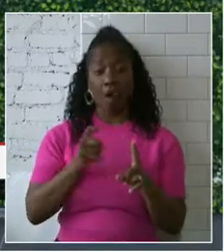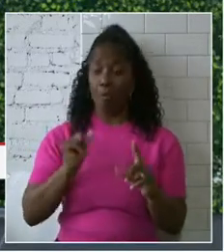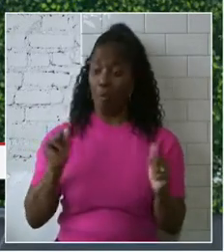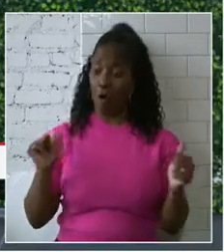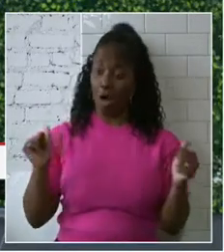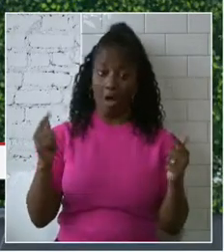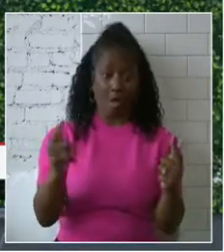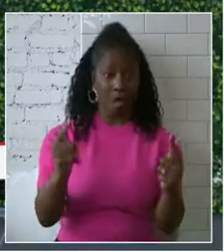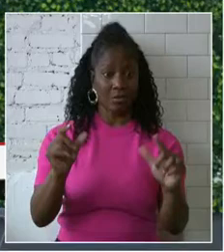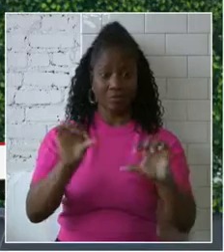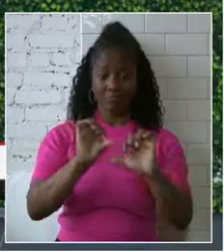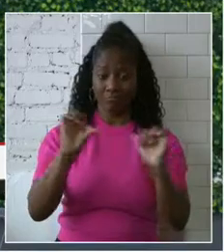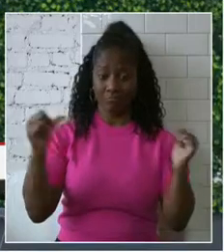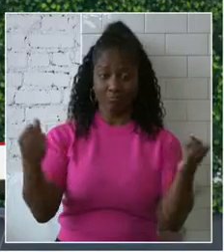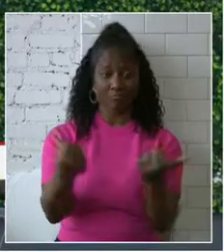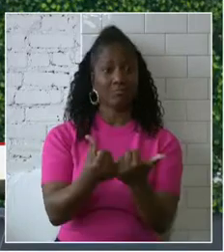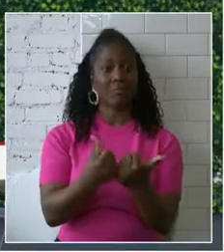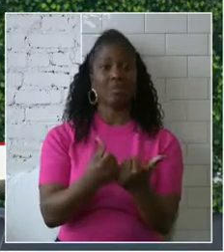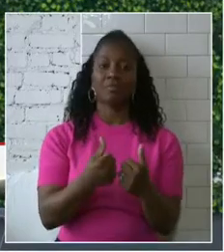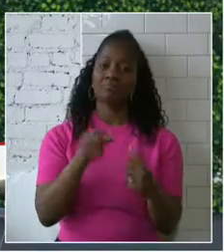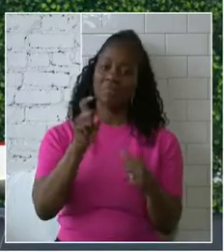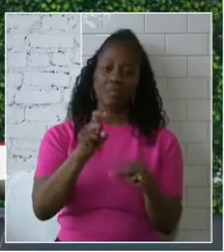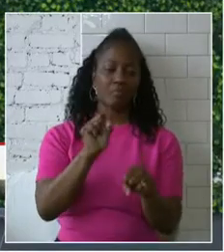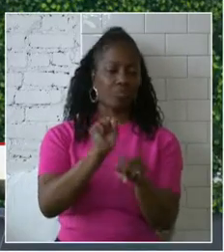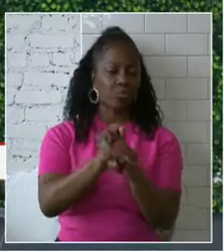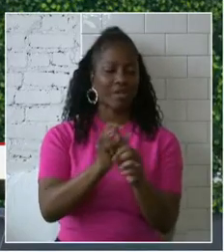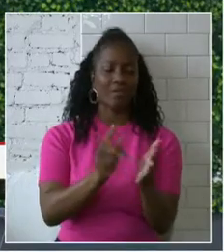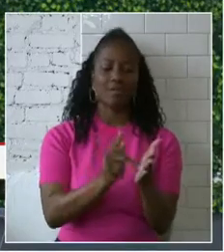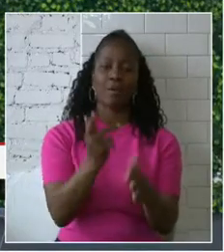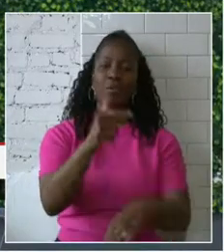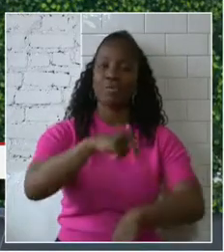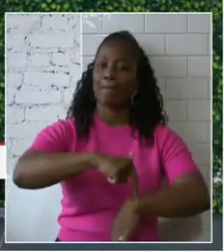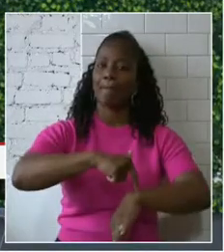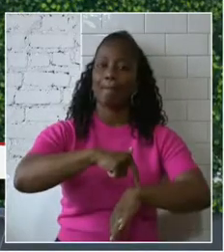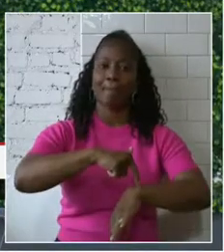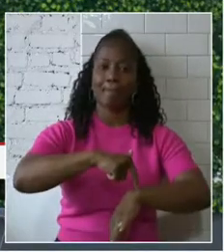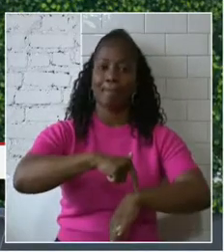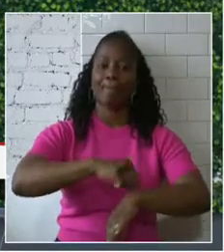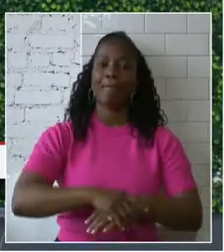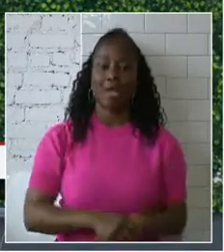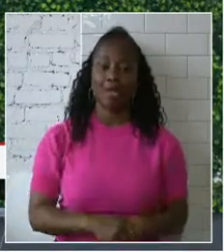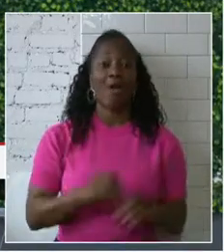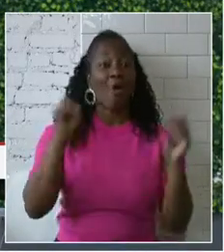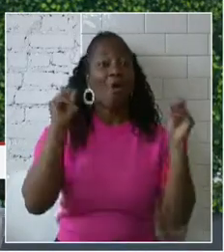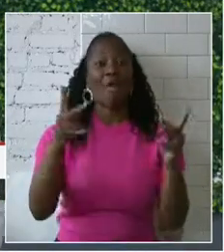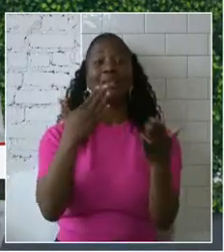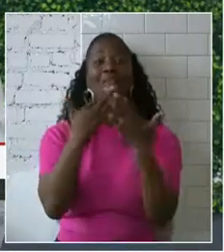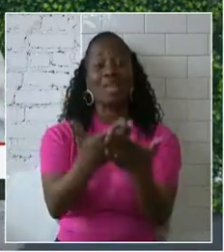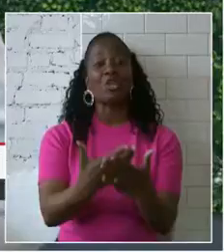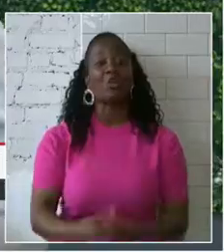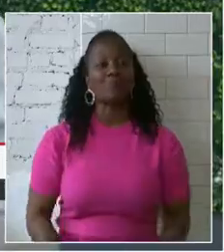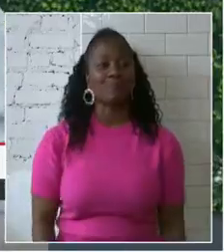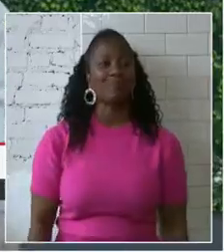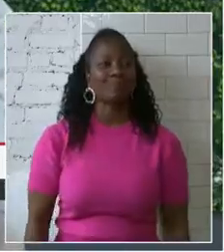agencies is to be working double time. Okay, thank you.